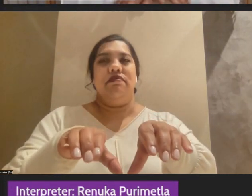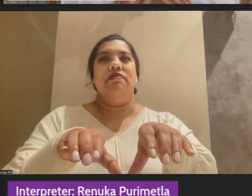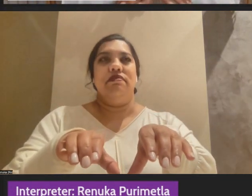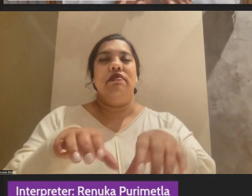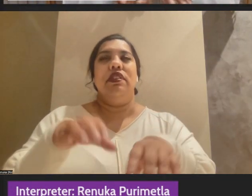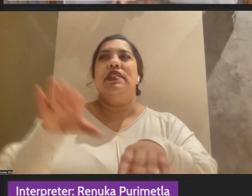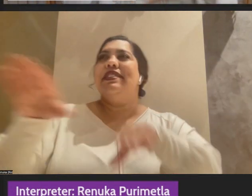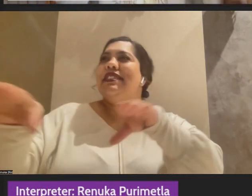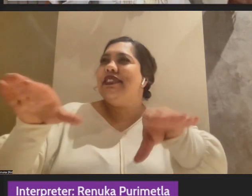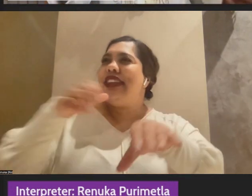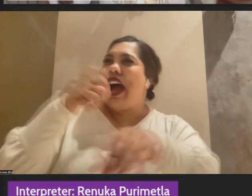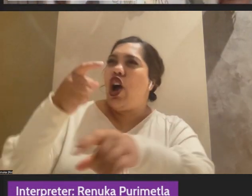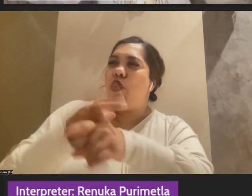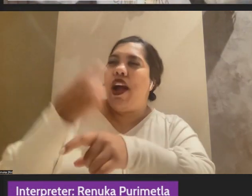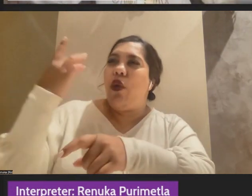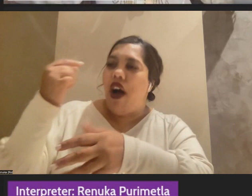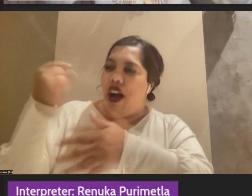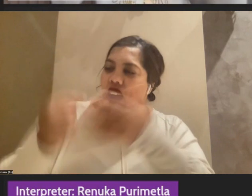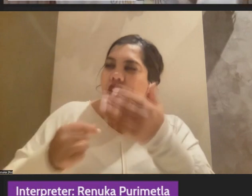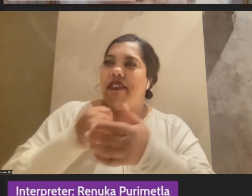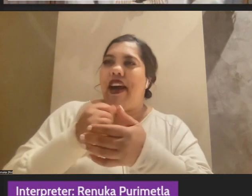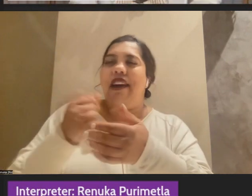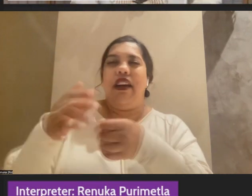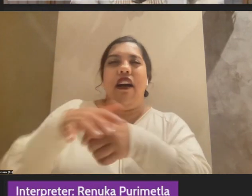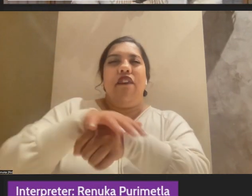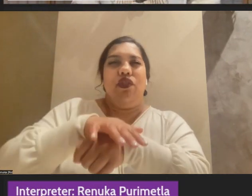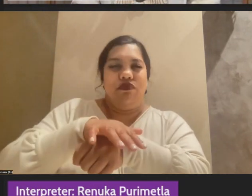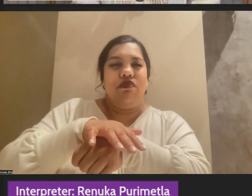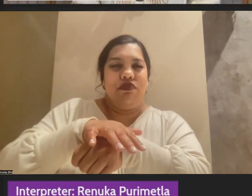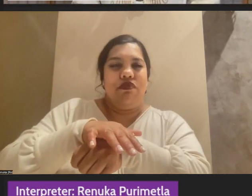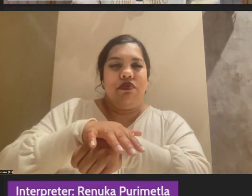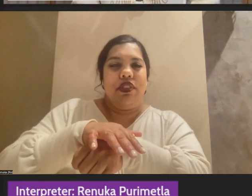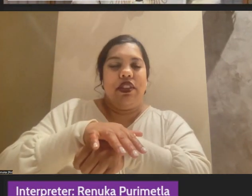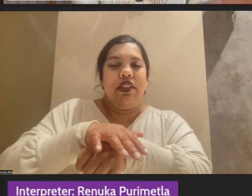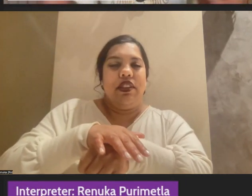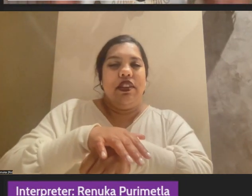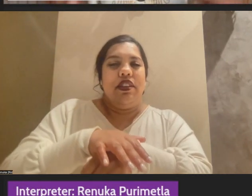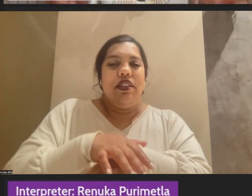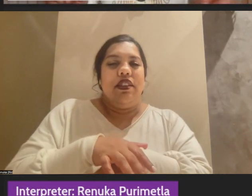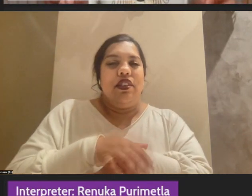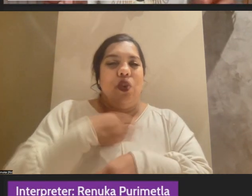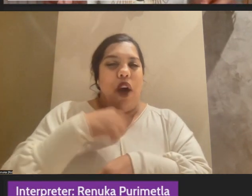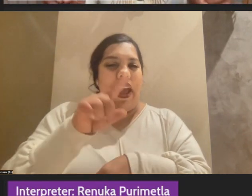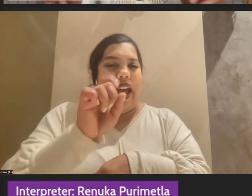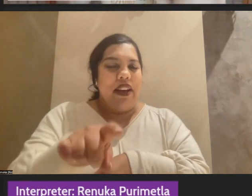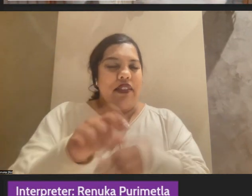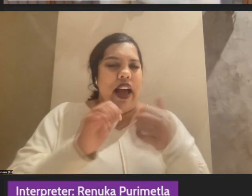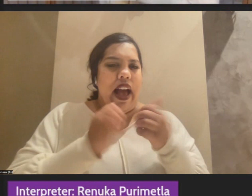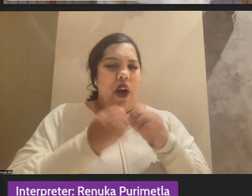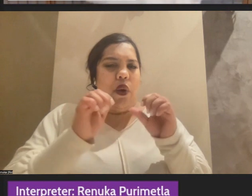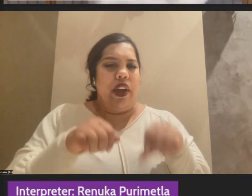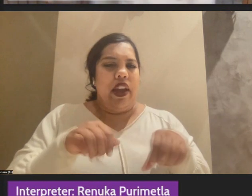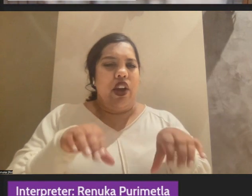on? And this is where it comes into, how do we do both and? Not one or the other. Not